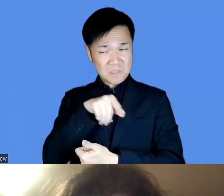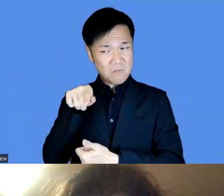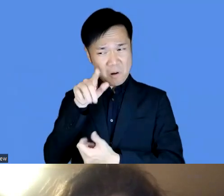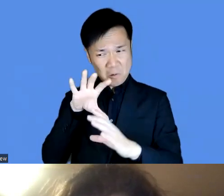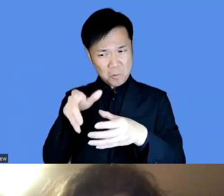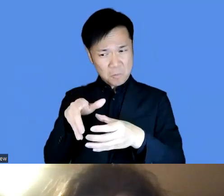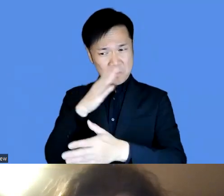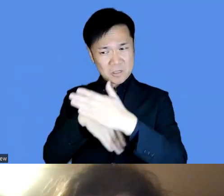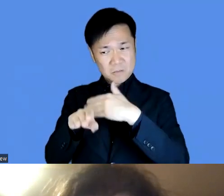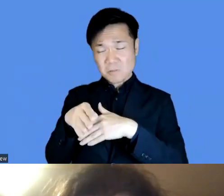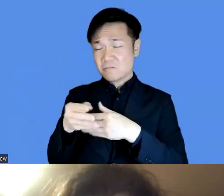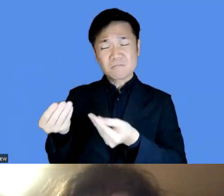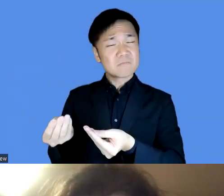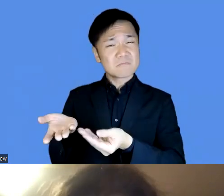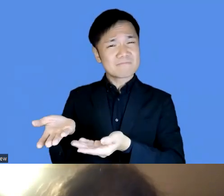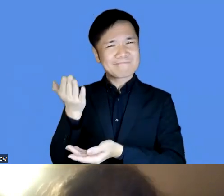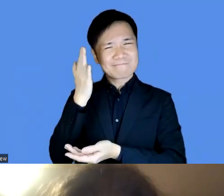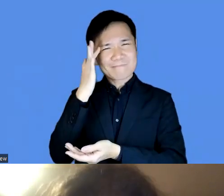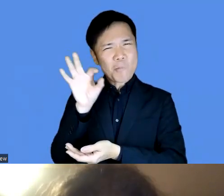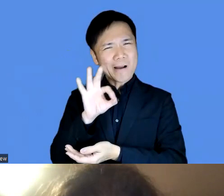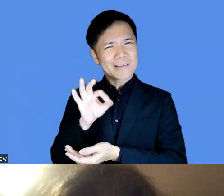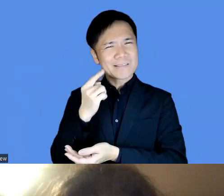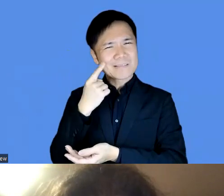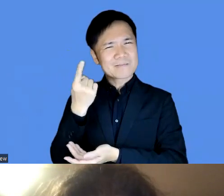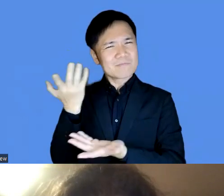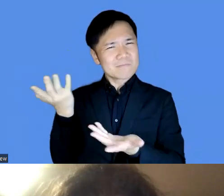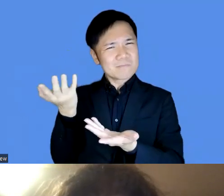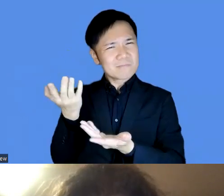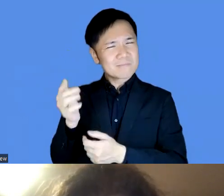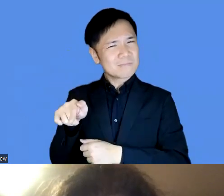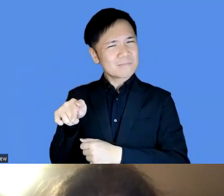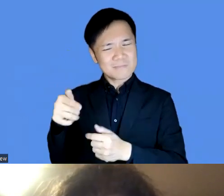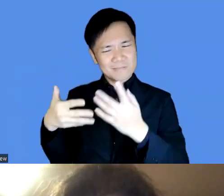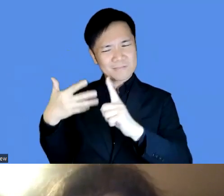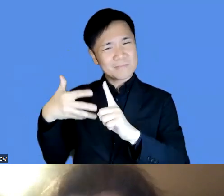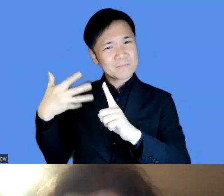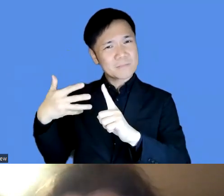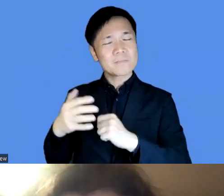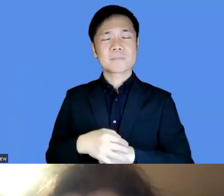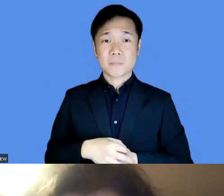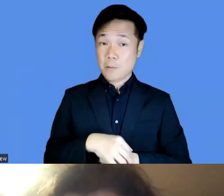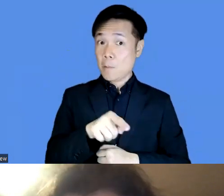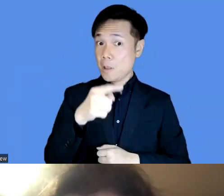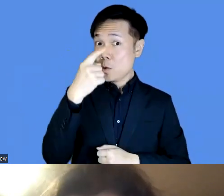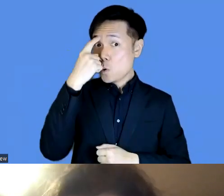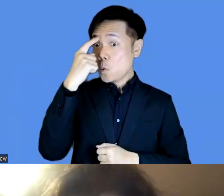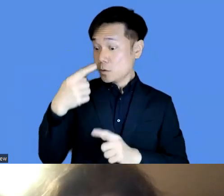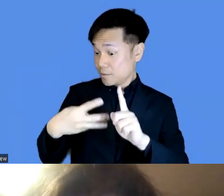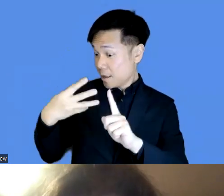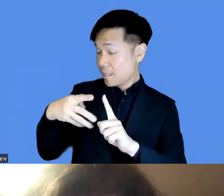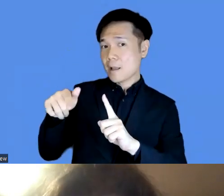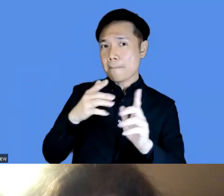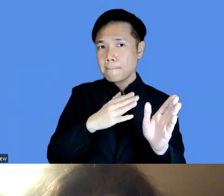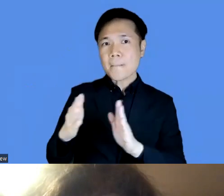have just heard is a good example of how data can allow us to better plan, design, implement,